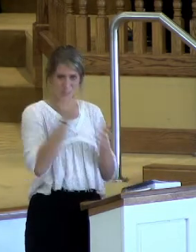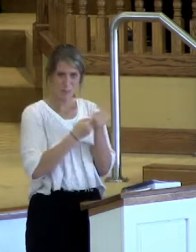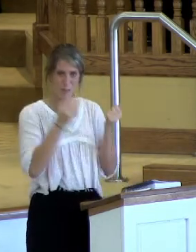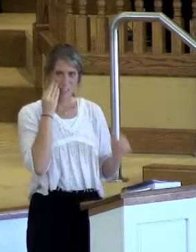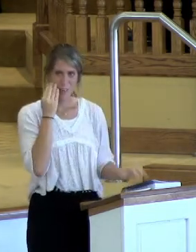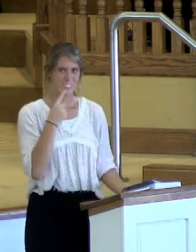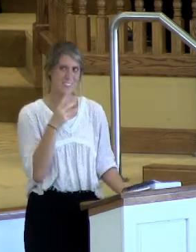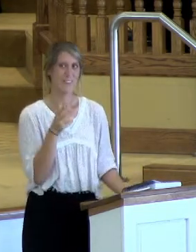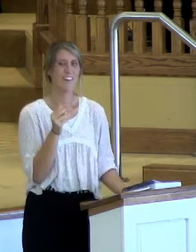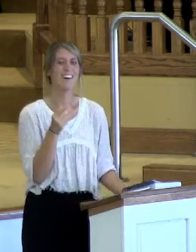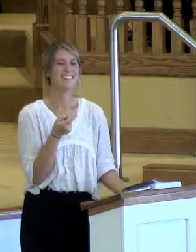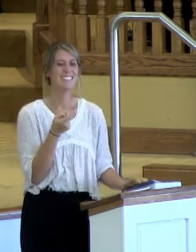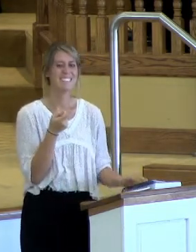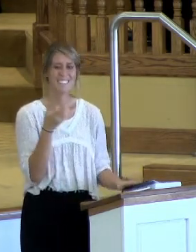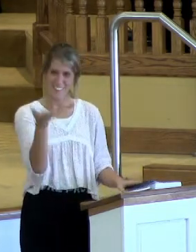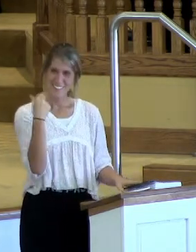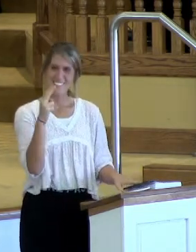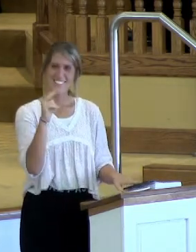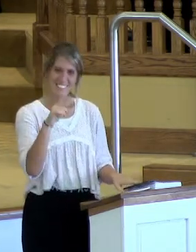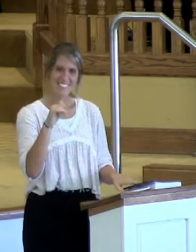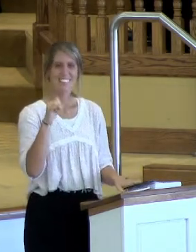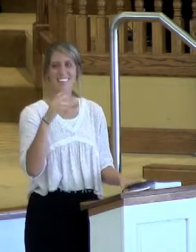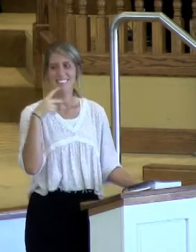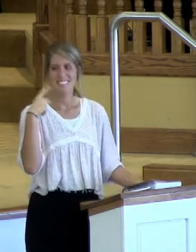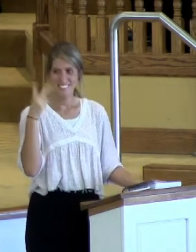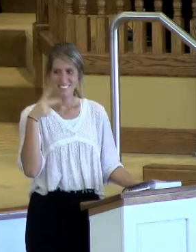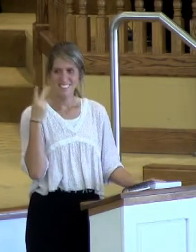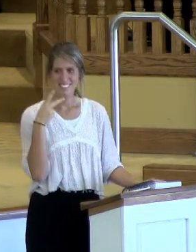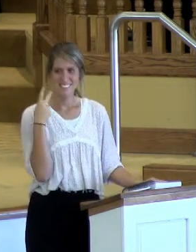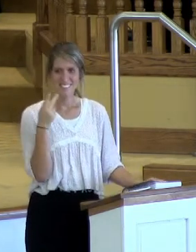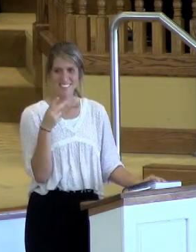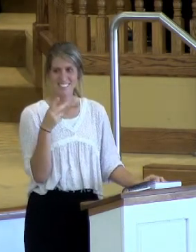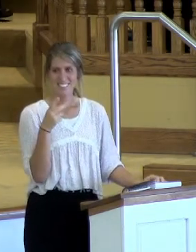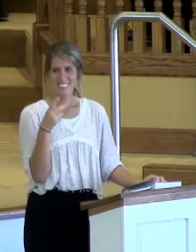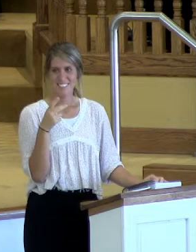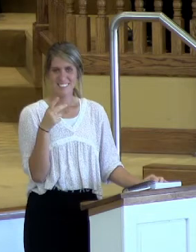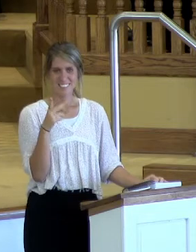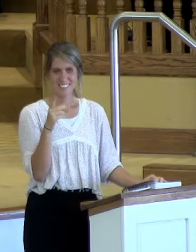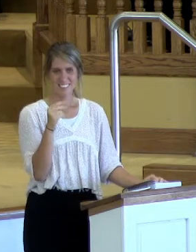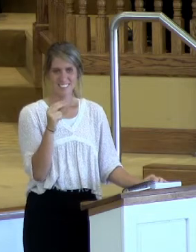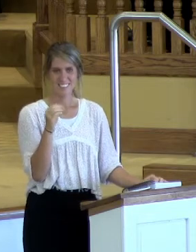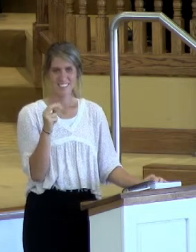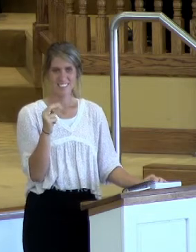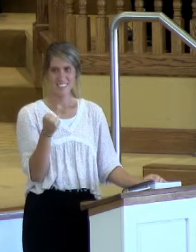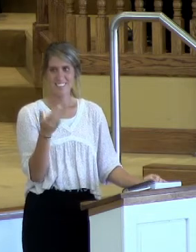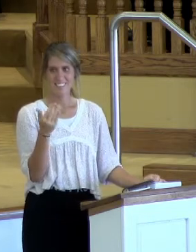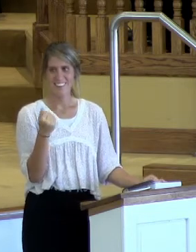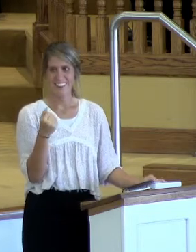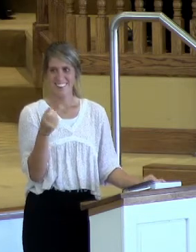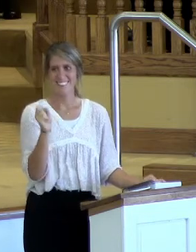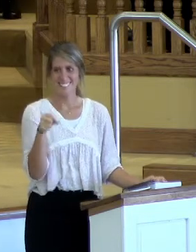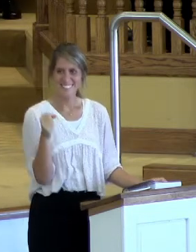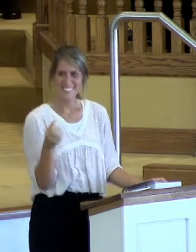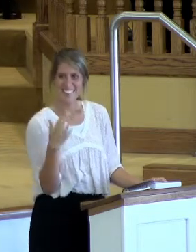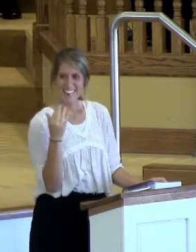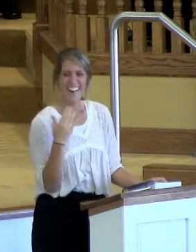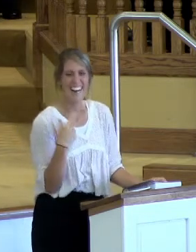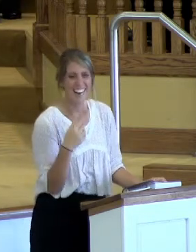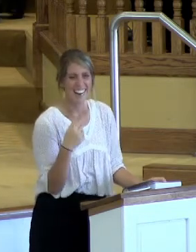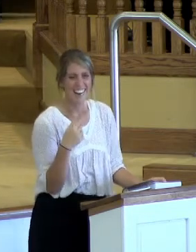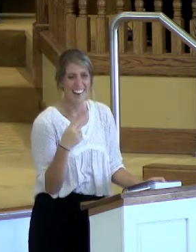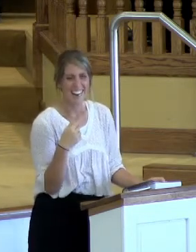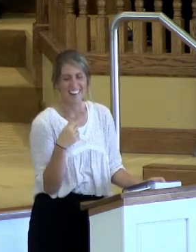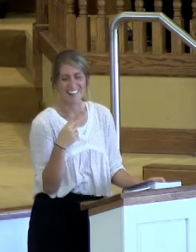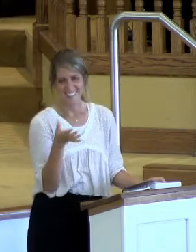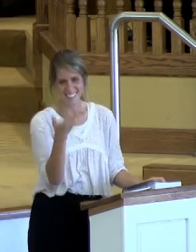both know it, so... Miss Nikki, Brother George, come on up here. This is Miss Jennifer's doing. Brother Coons, you know this song too? Yeah, come on up. Yeah, she said you know